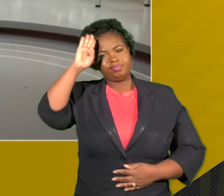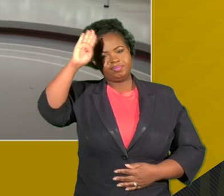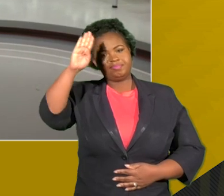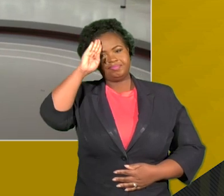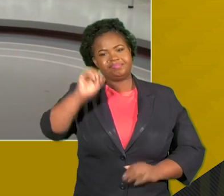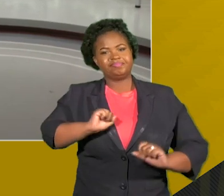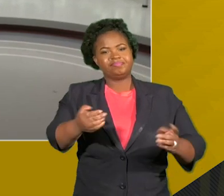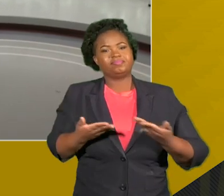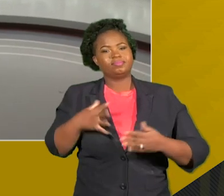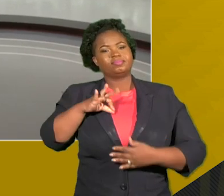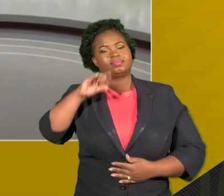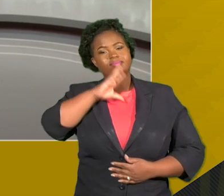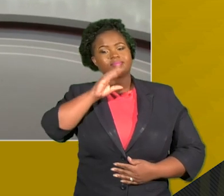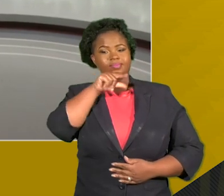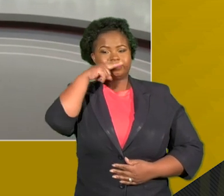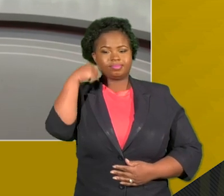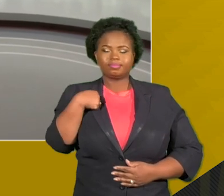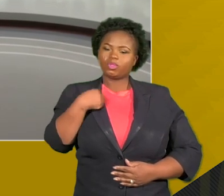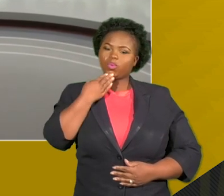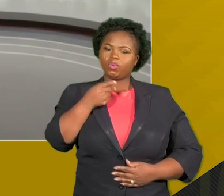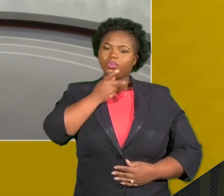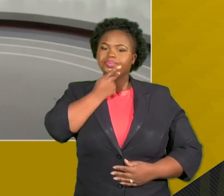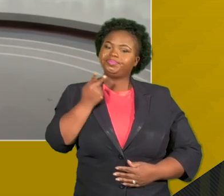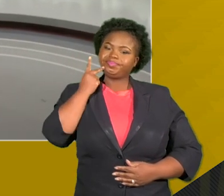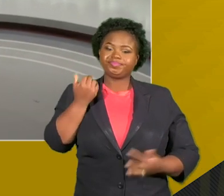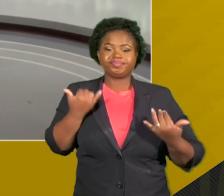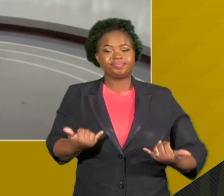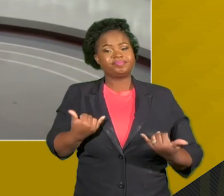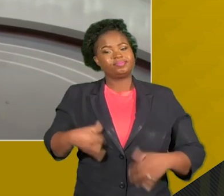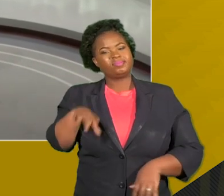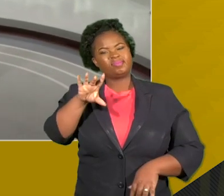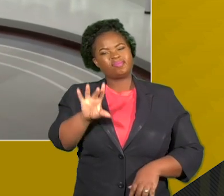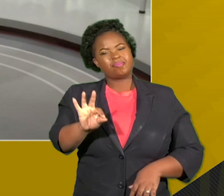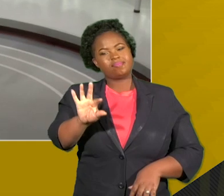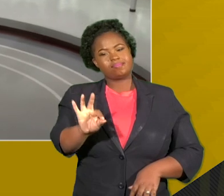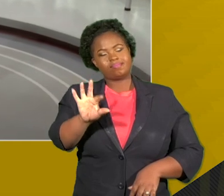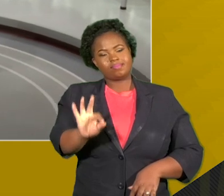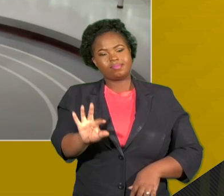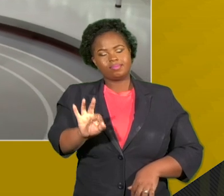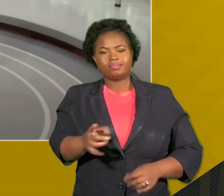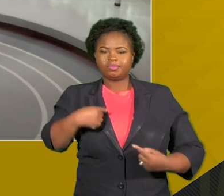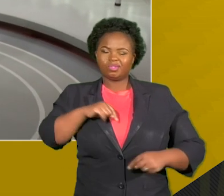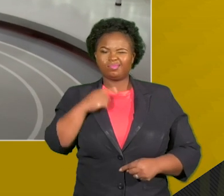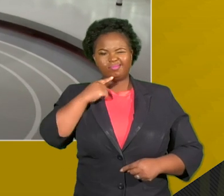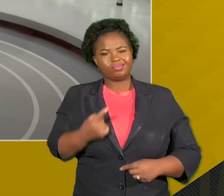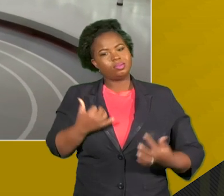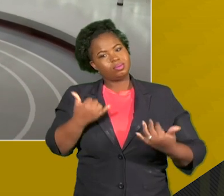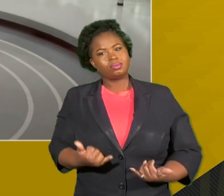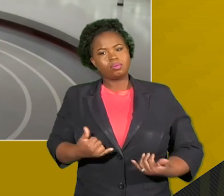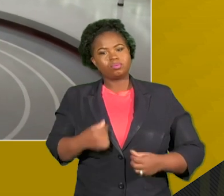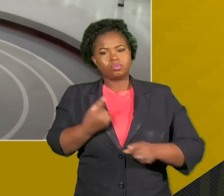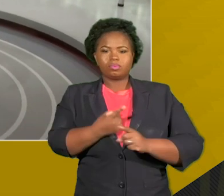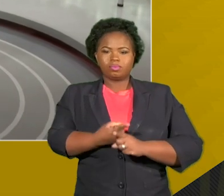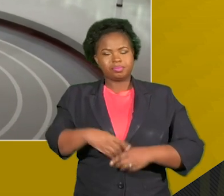Samonani, welcome to Eat Daily Thetha igamalamu Kini Shandu. Namhlanje kumsombuluko abanye bathi umvulo. Sithi Captain, siyakholisi Captain